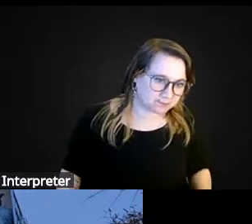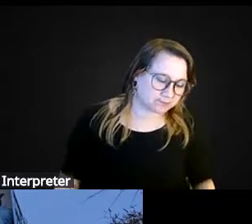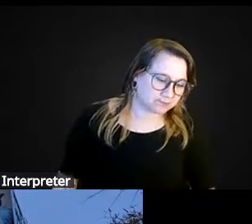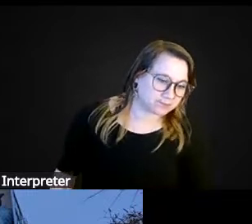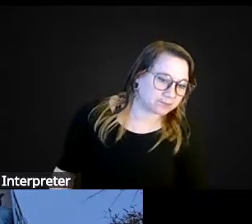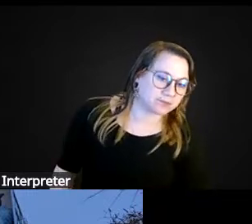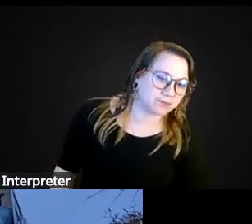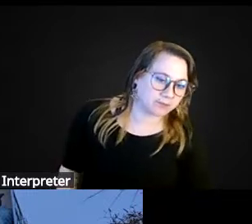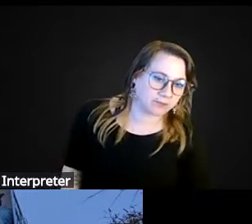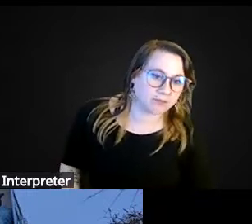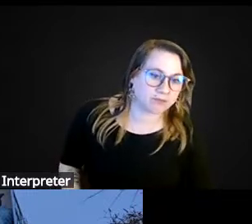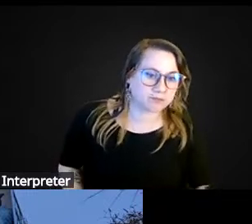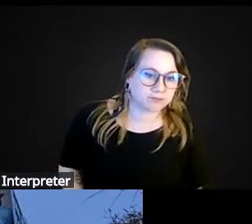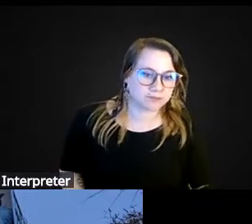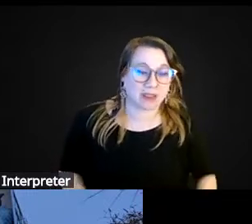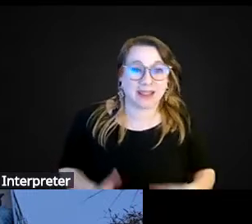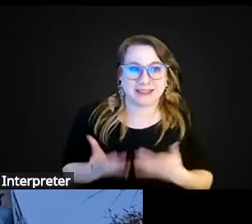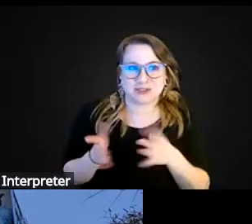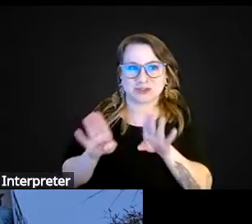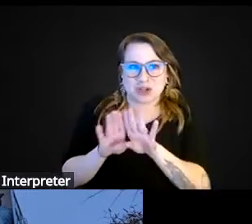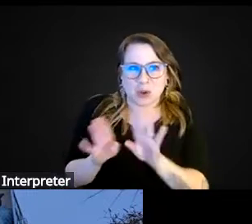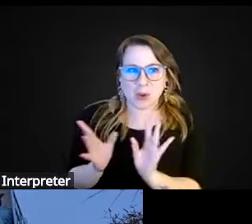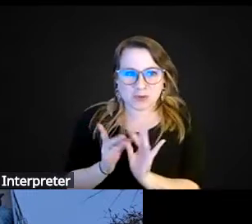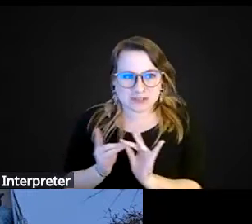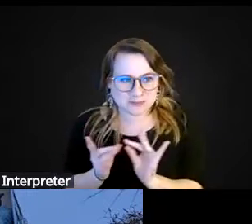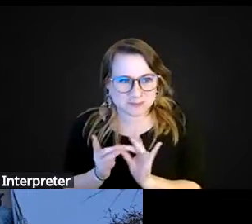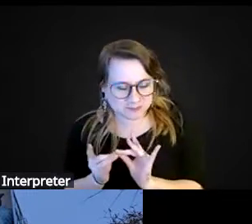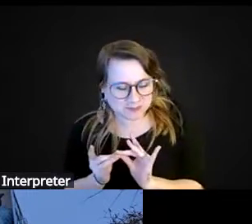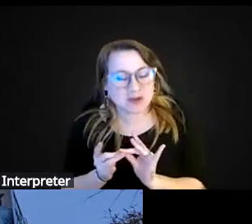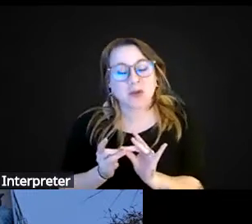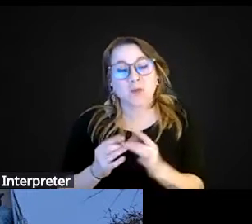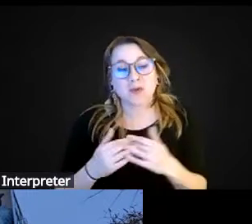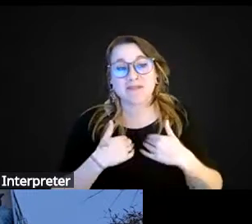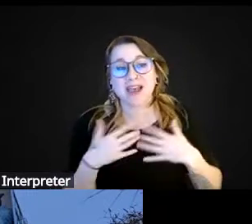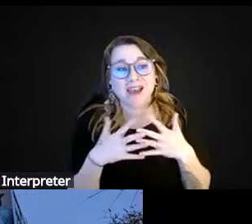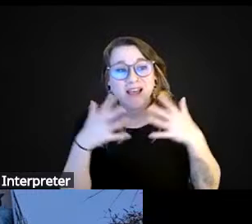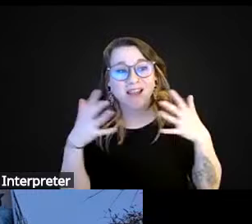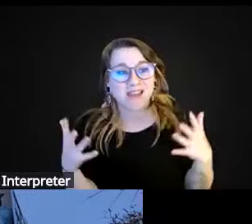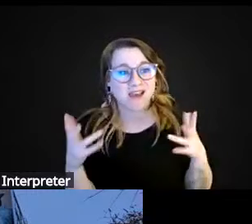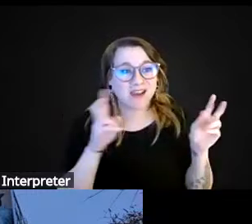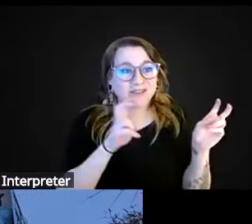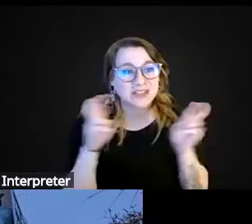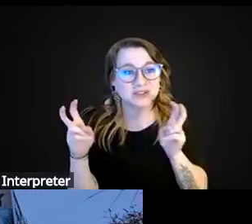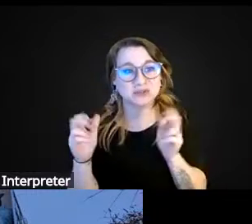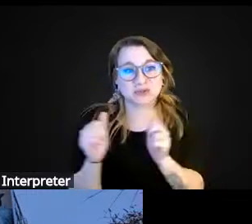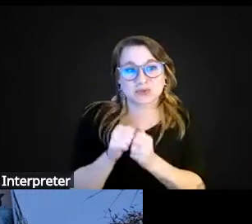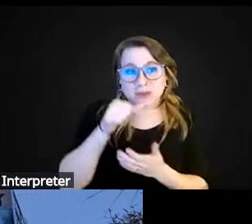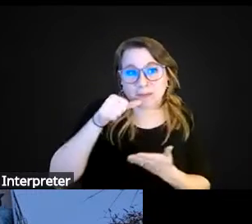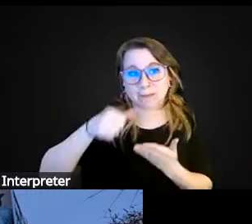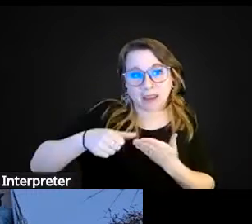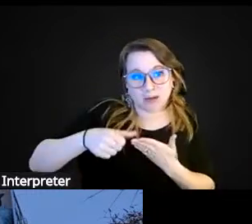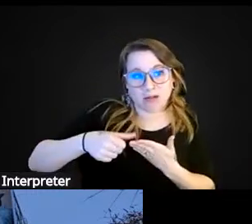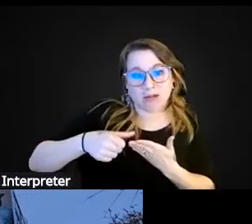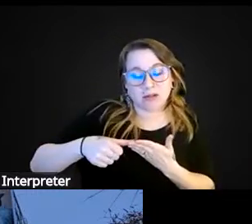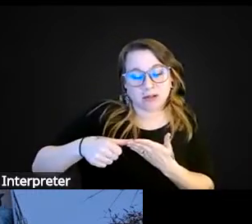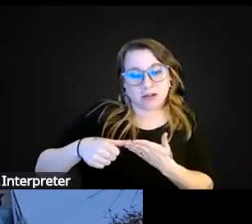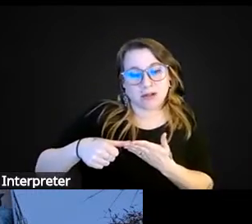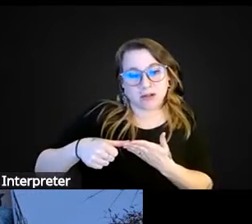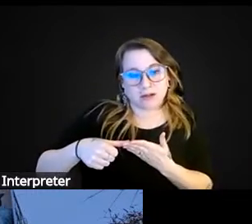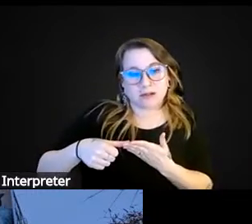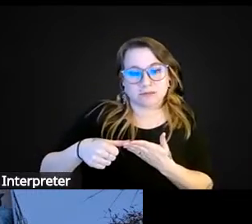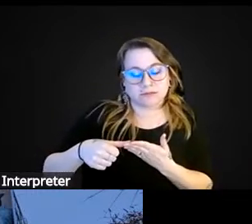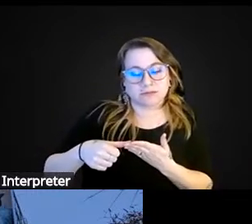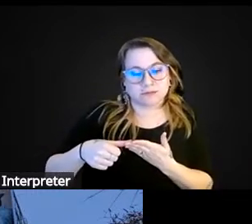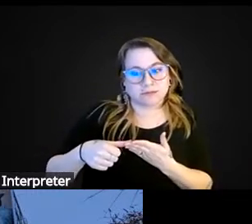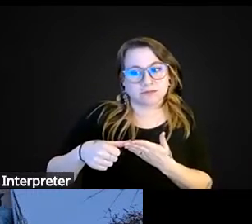And just in closing, we have had a lot of issues with the mail. Um,